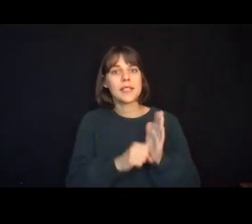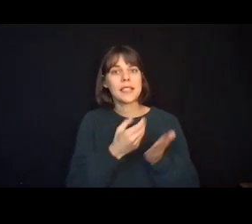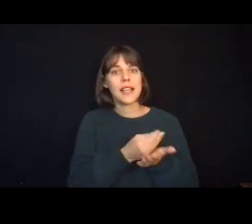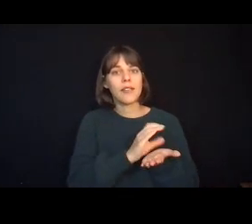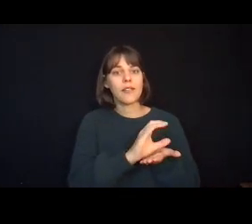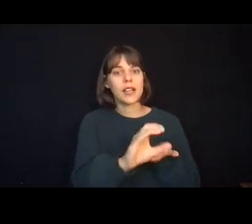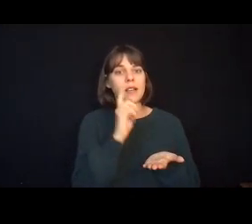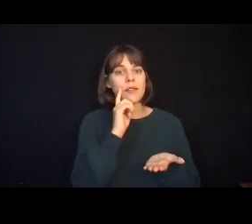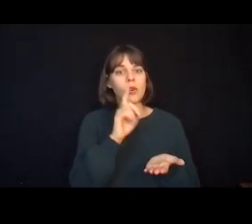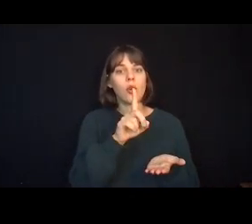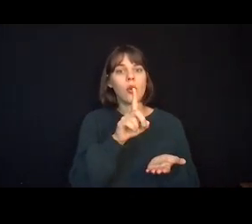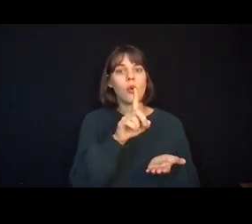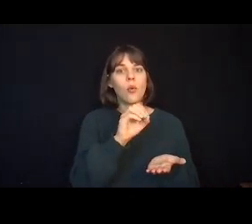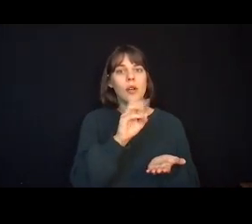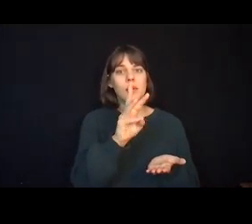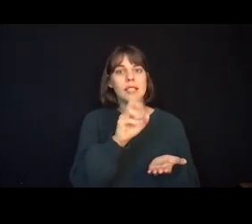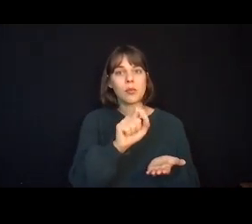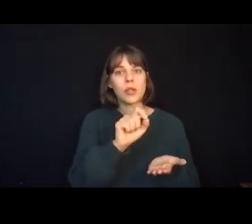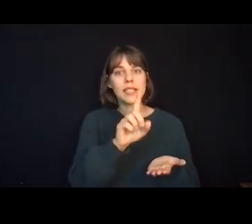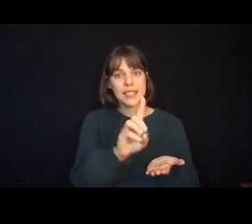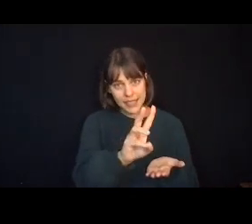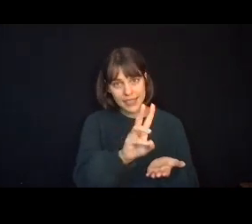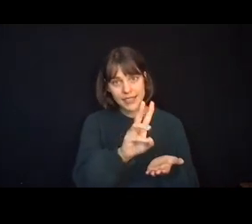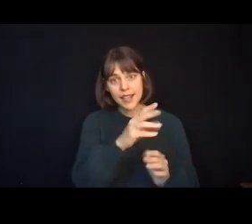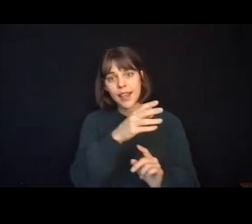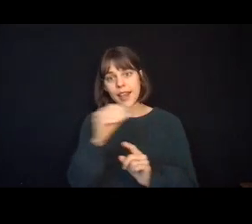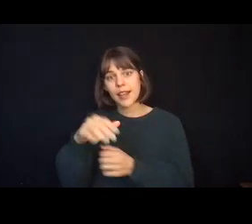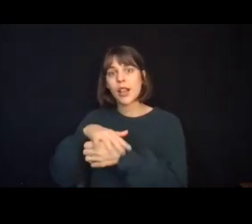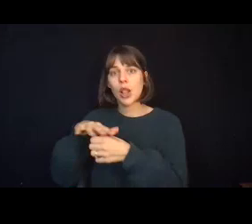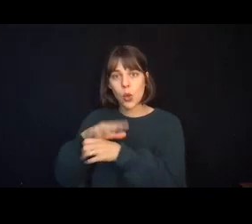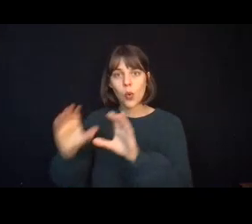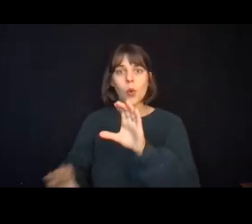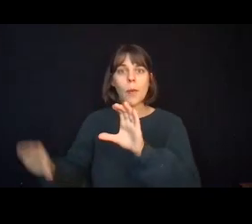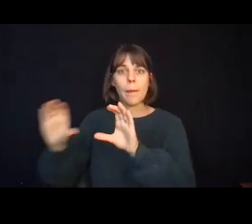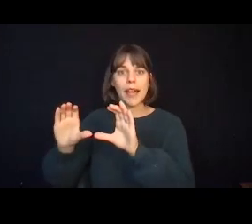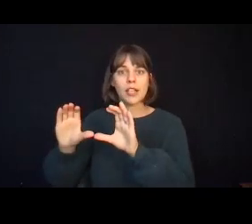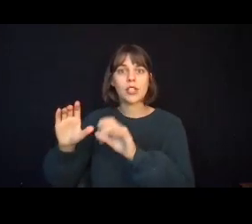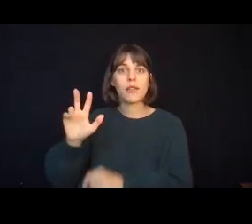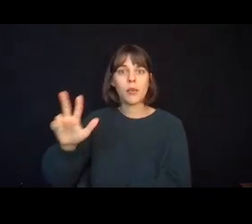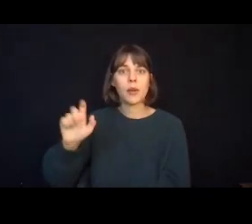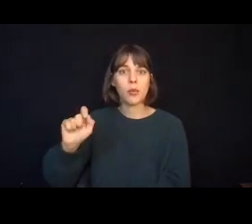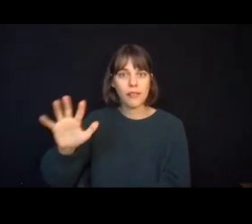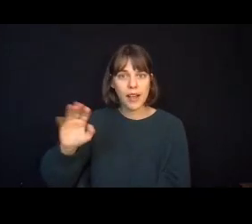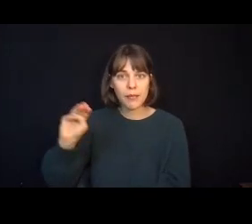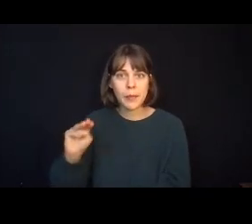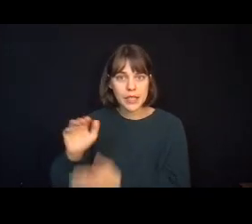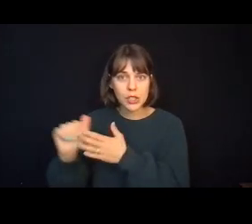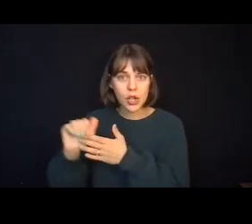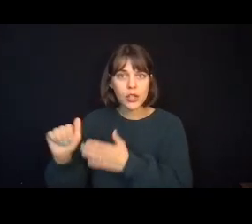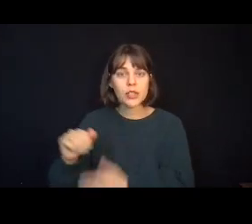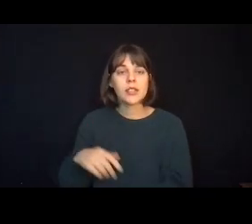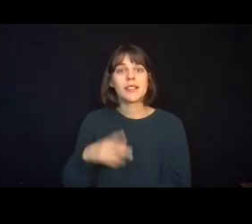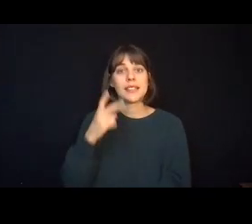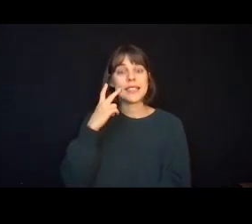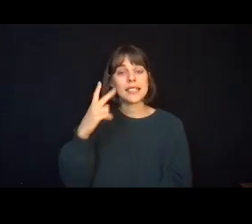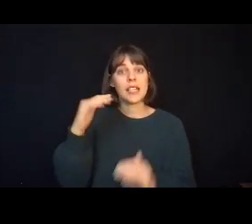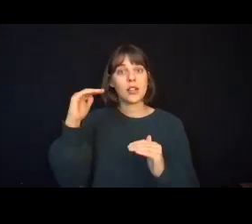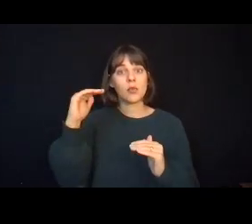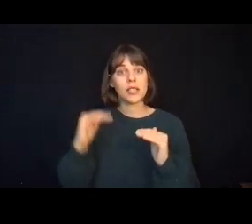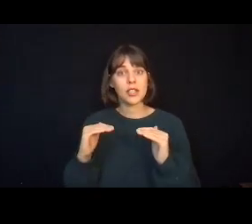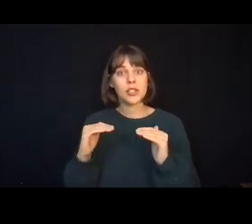106.6, and then the local match as well of $3.5 million. You see that reduction